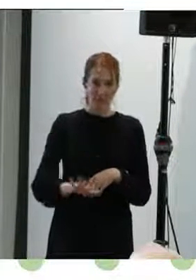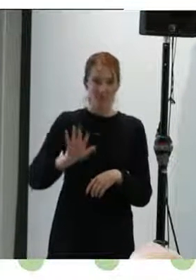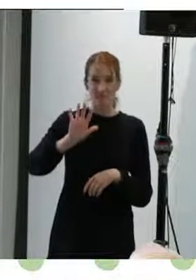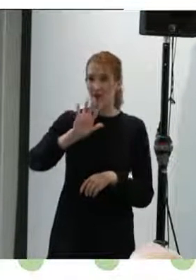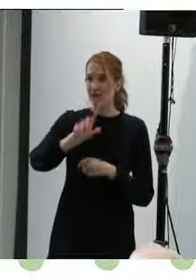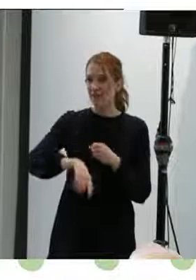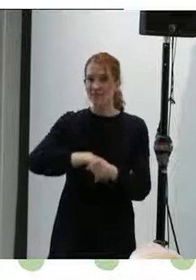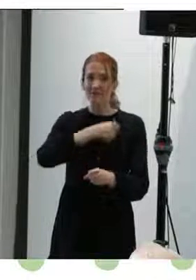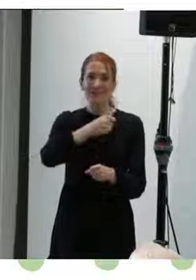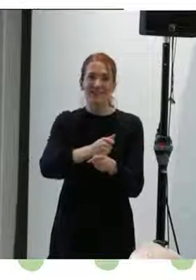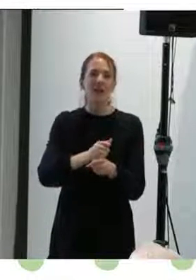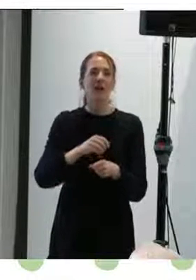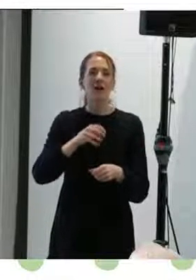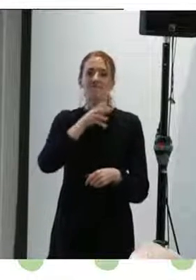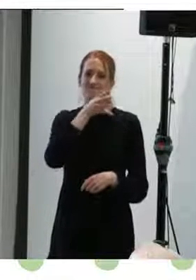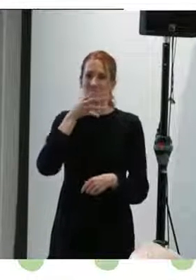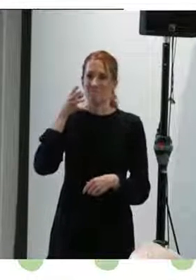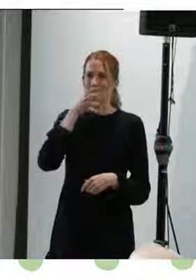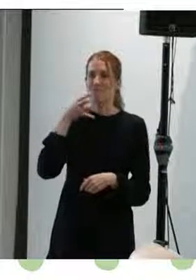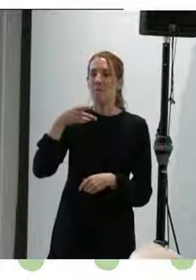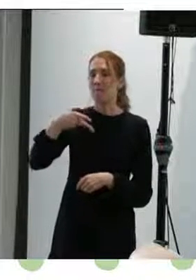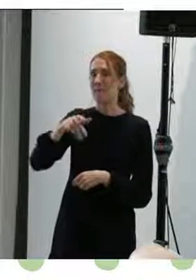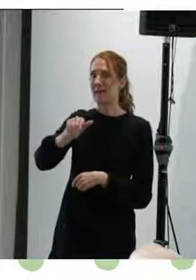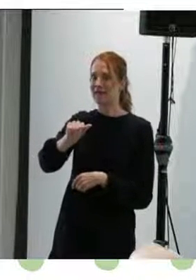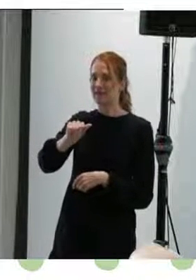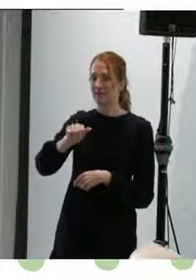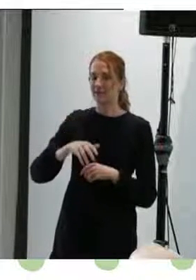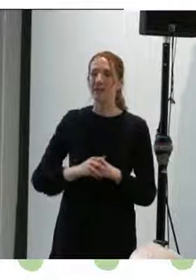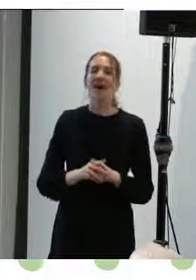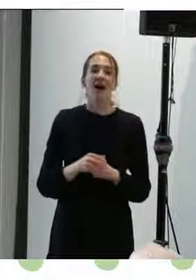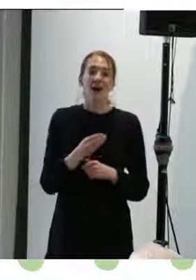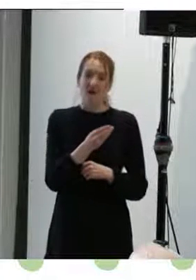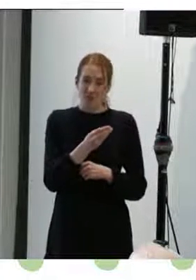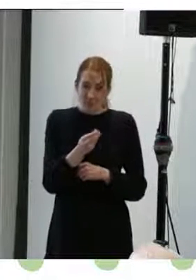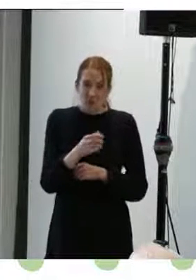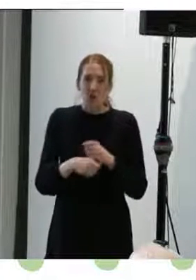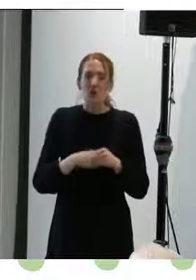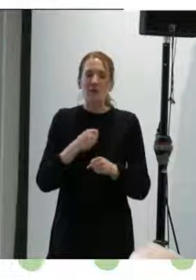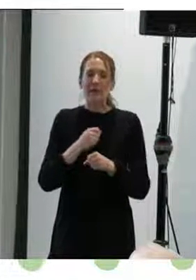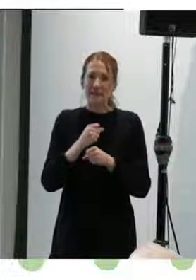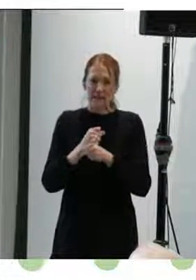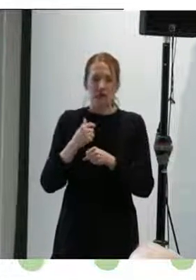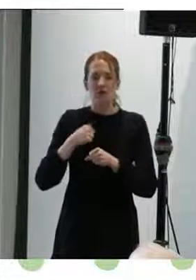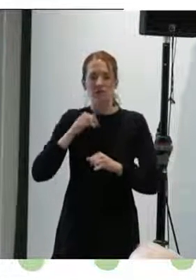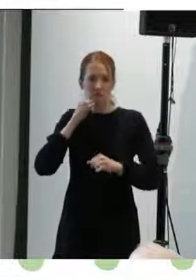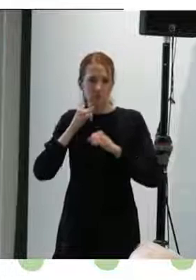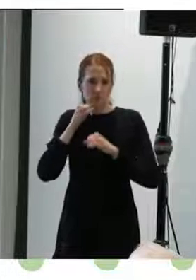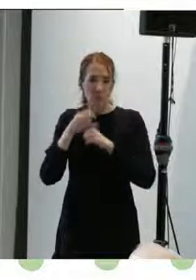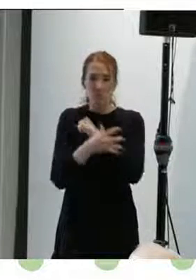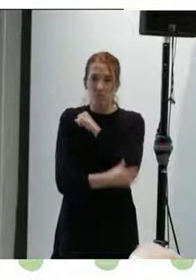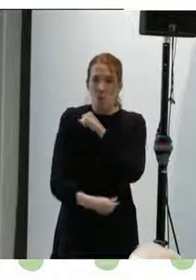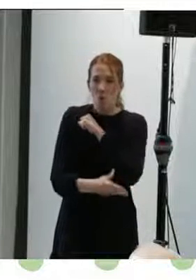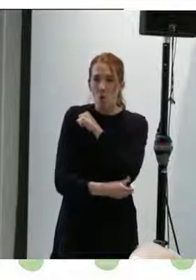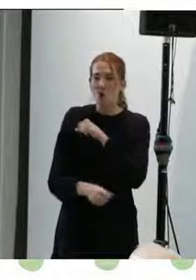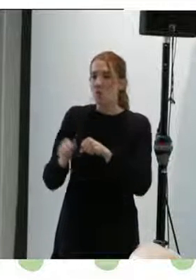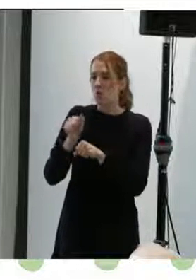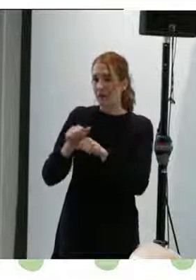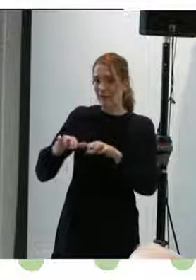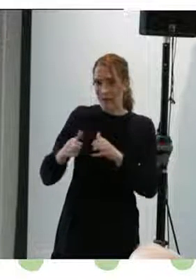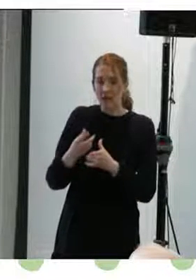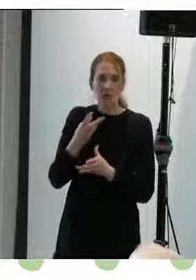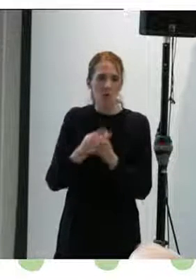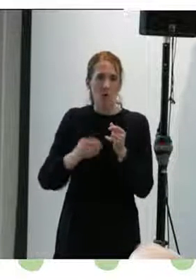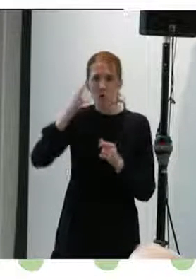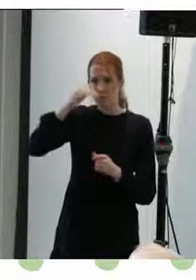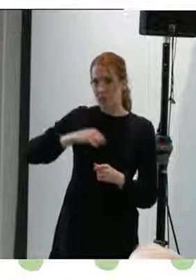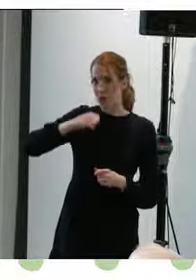in a rural area of Pennsylvania, and I spent a few years interviewing poor and working class men and women in this old coal region